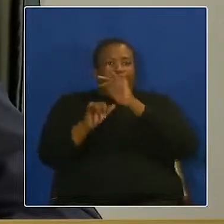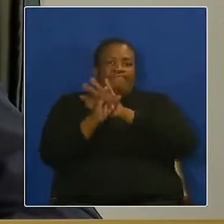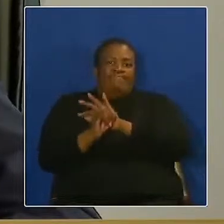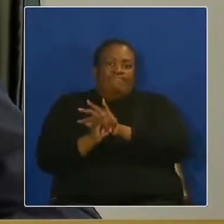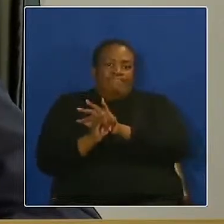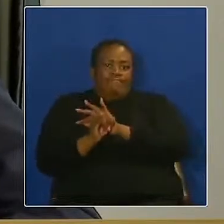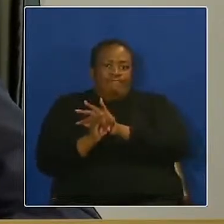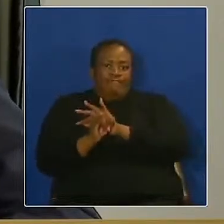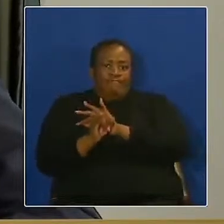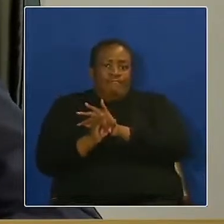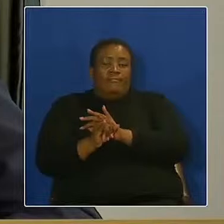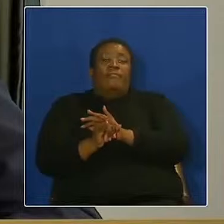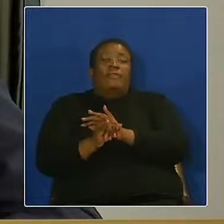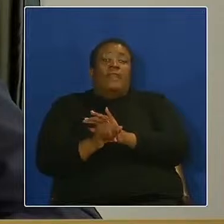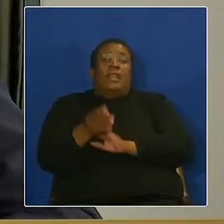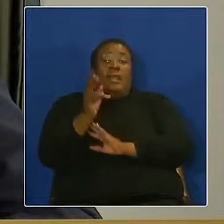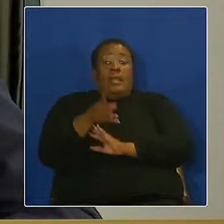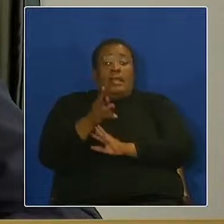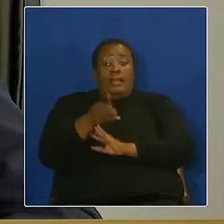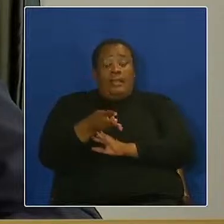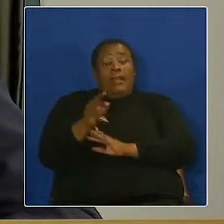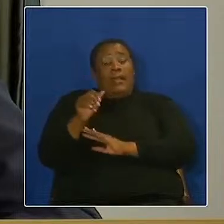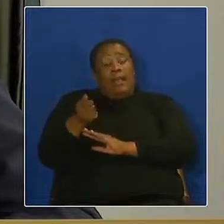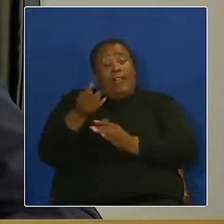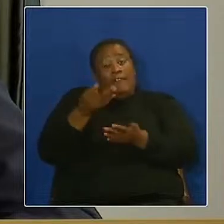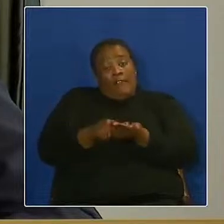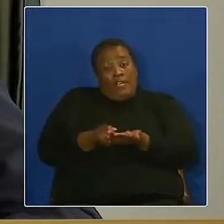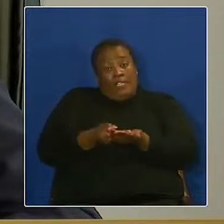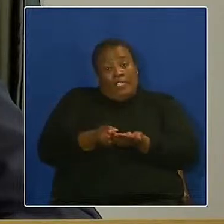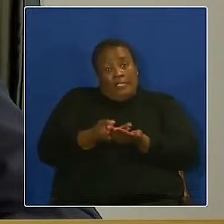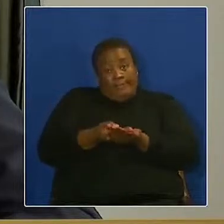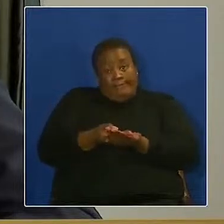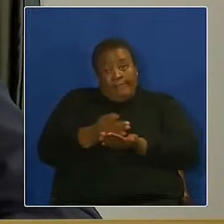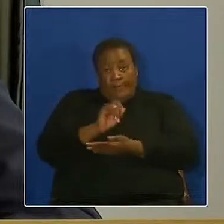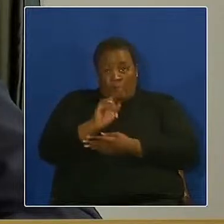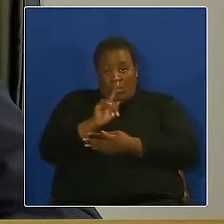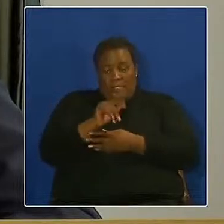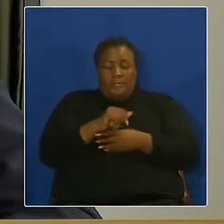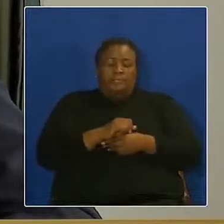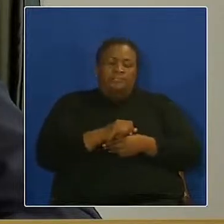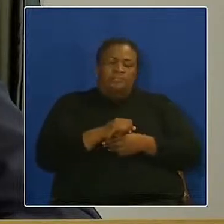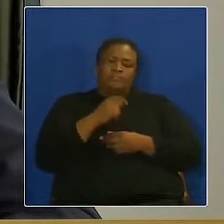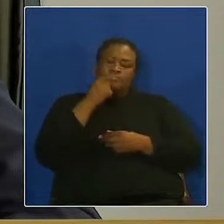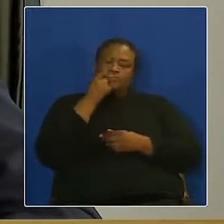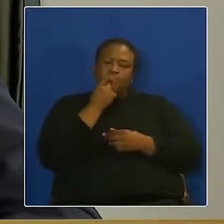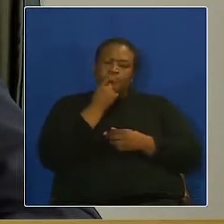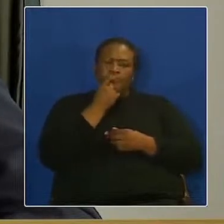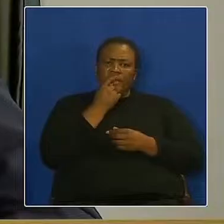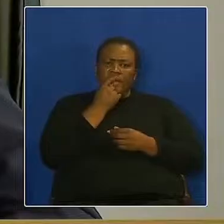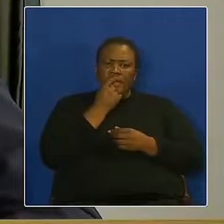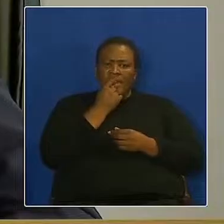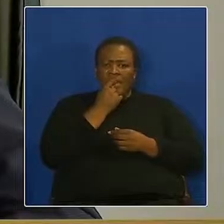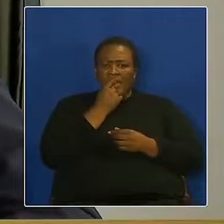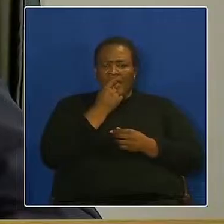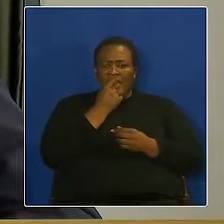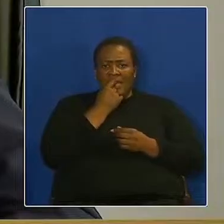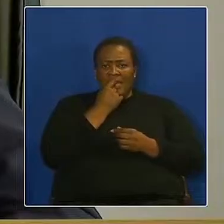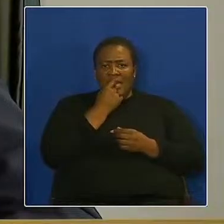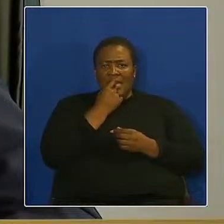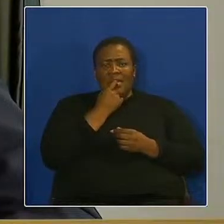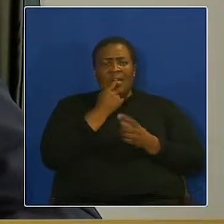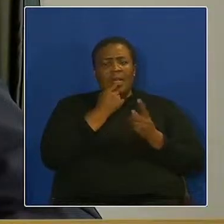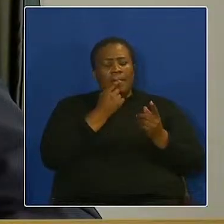identity. Also, the other fact is, if we look at the